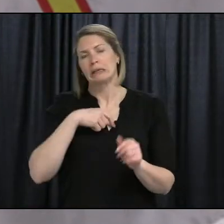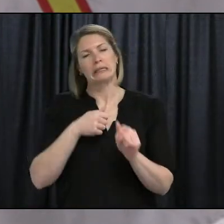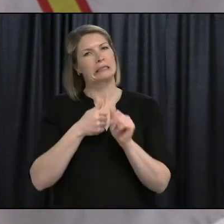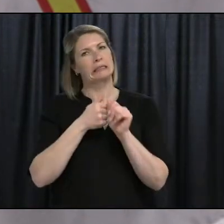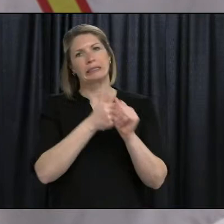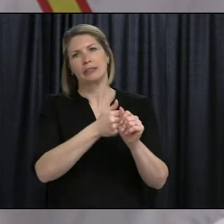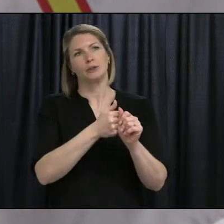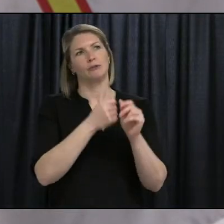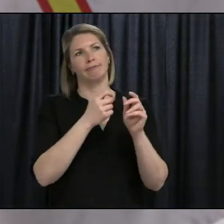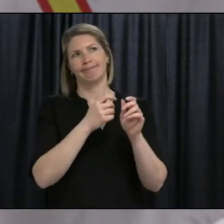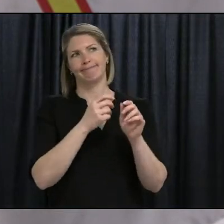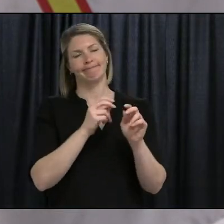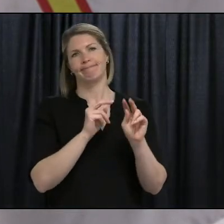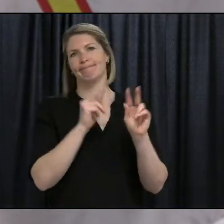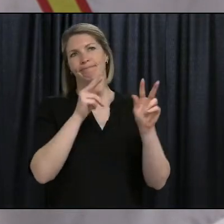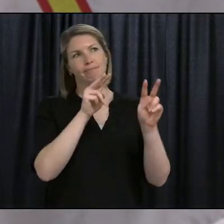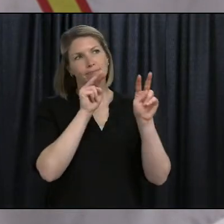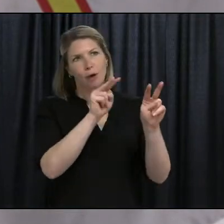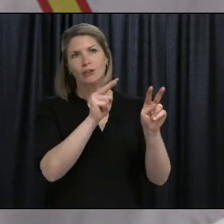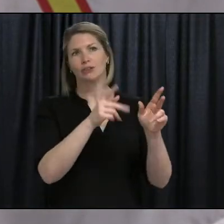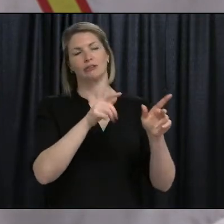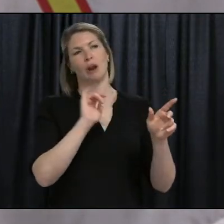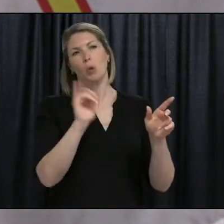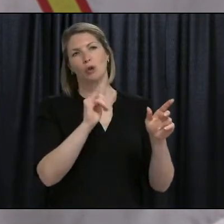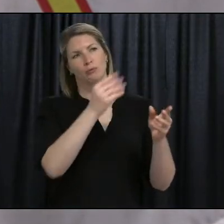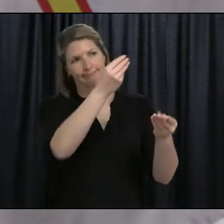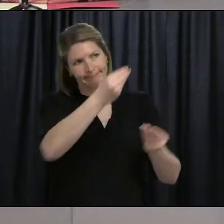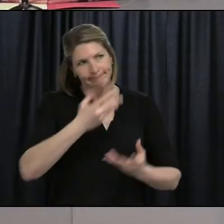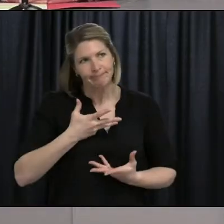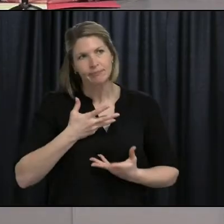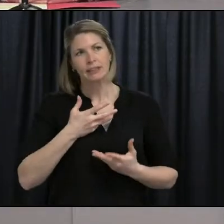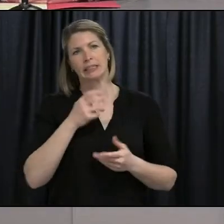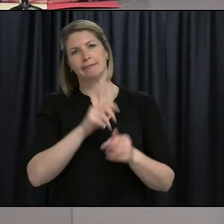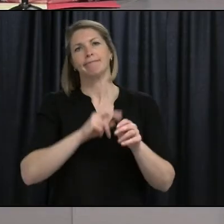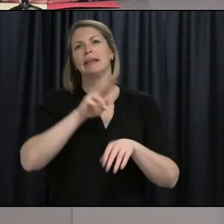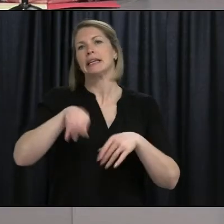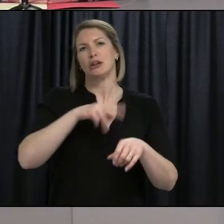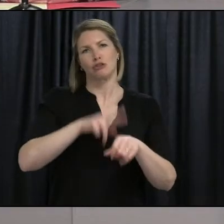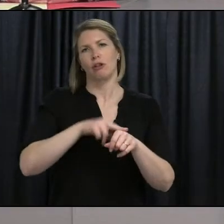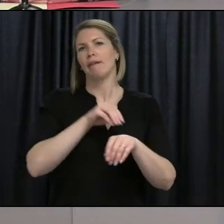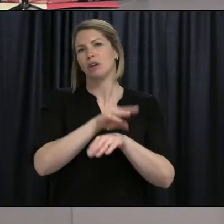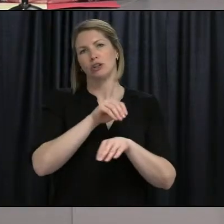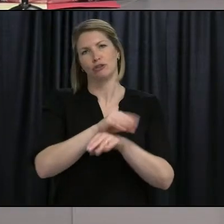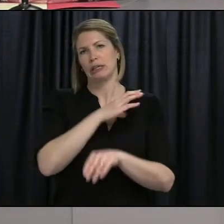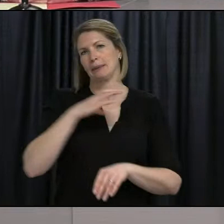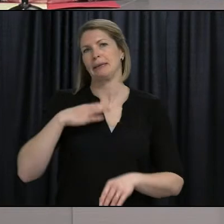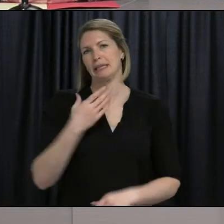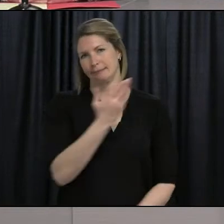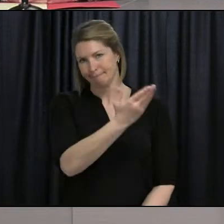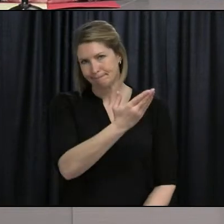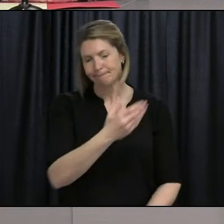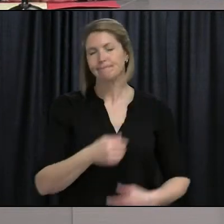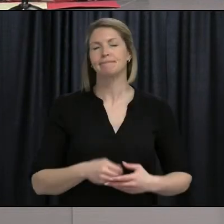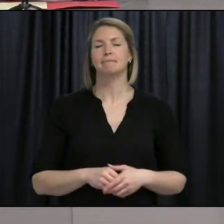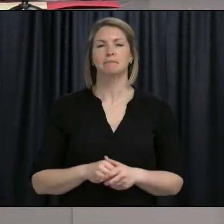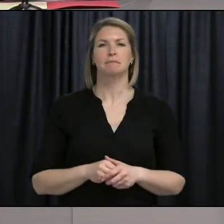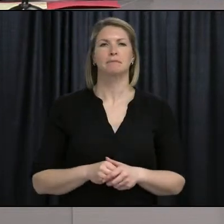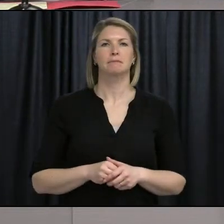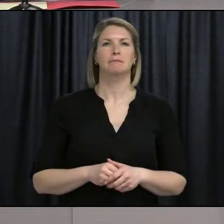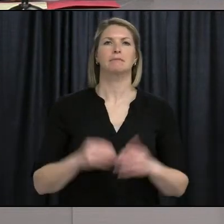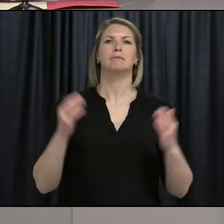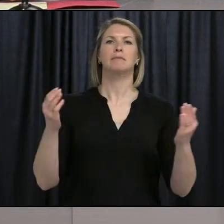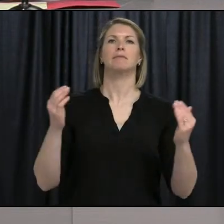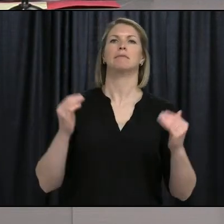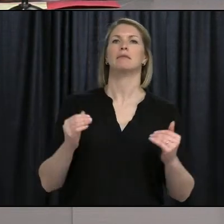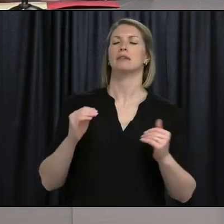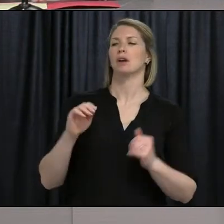Committee on Immunizations give us. So. Okay, thank you. Our next questions are from James Reed